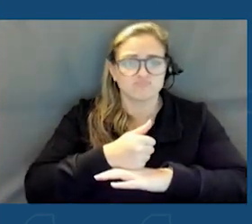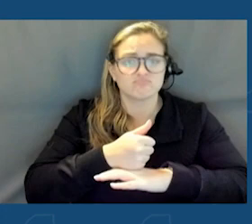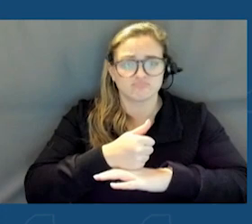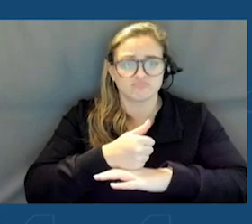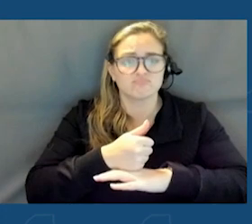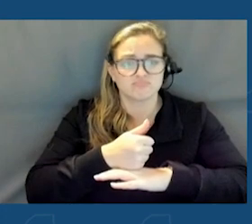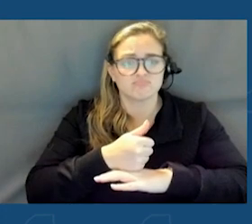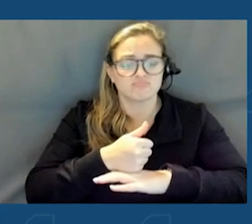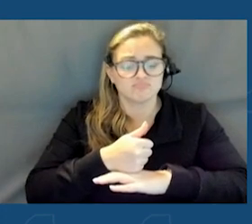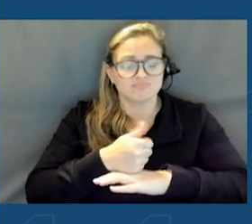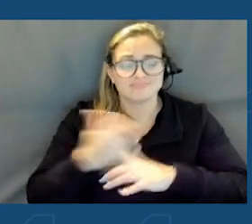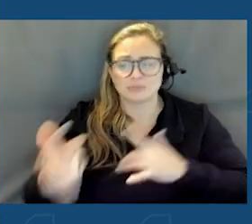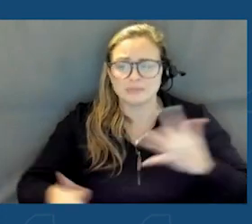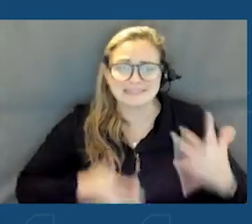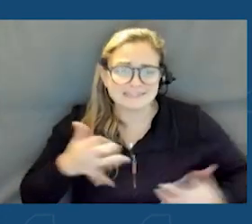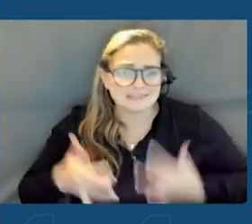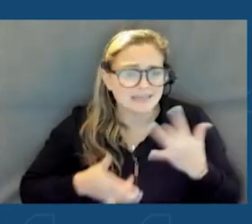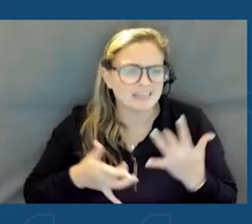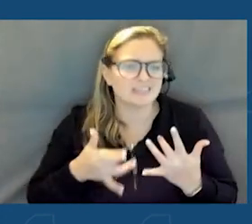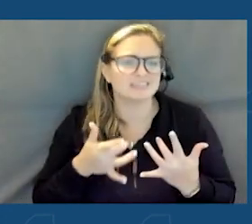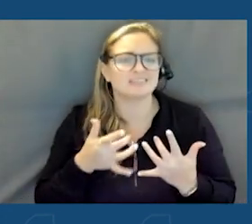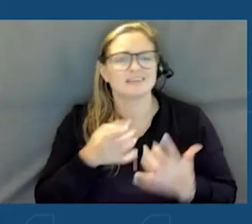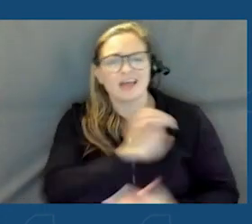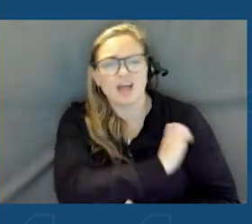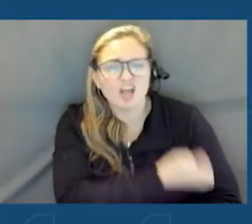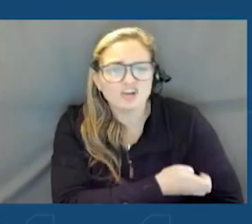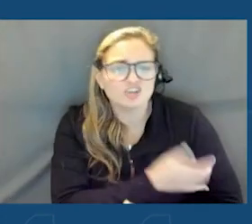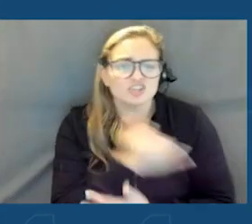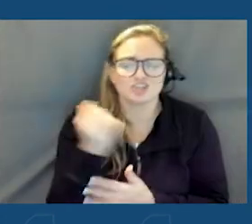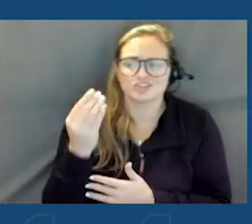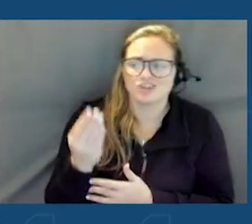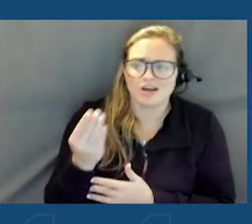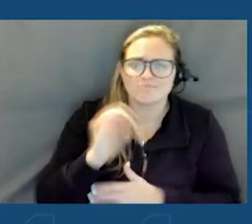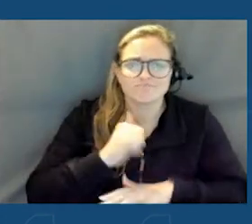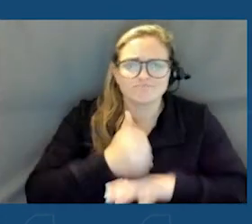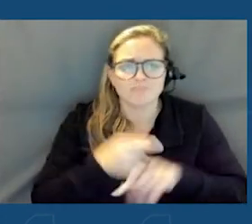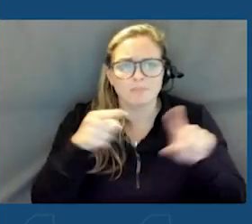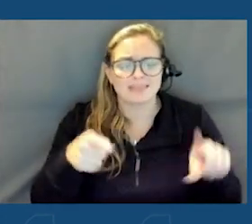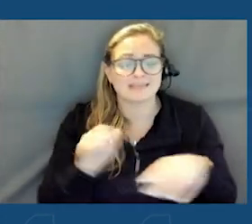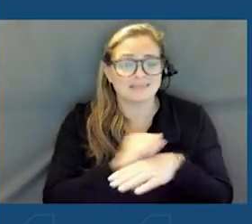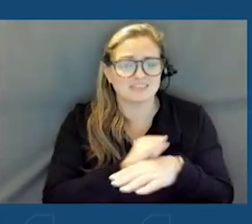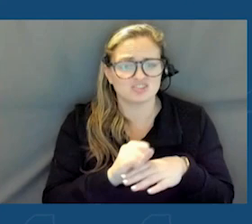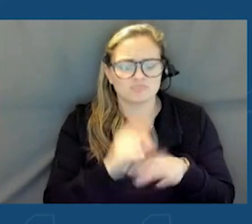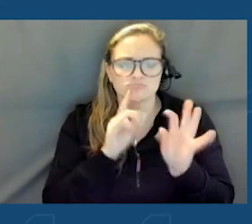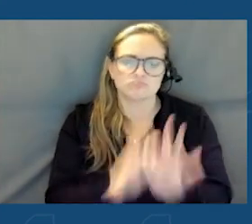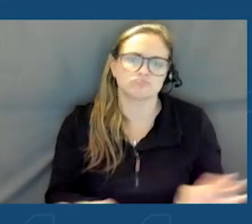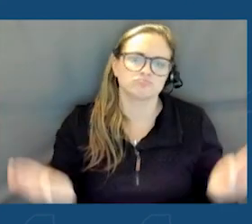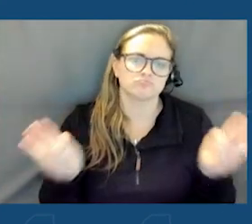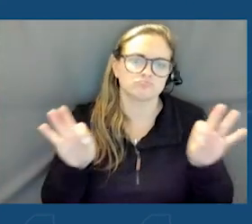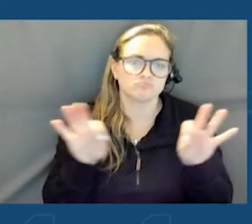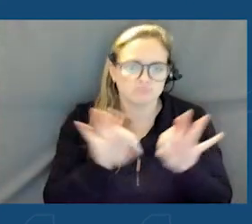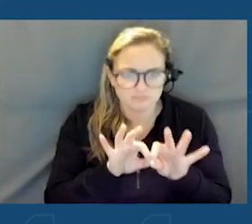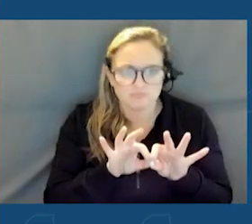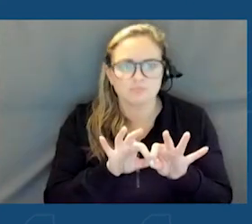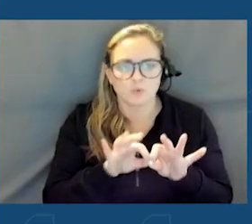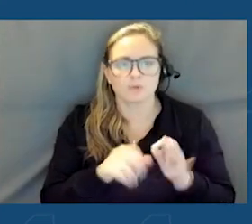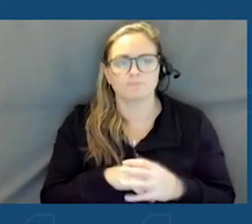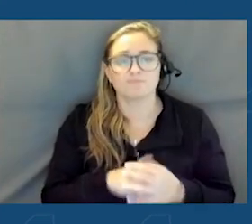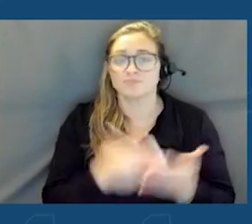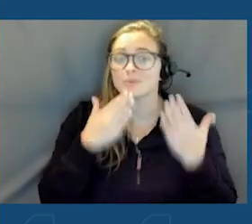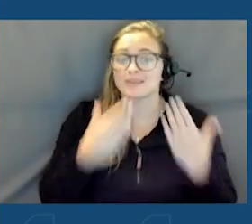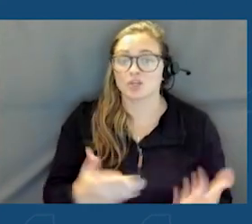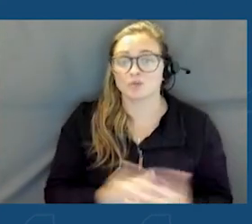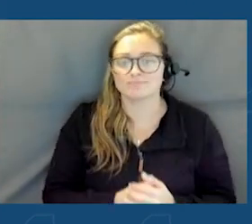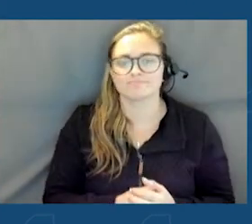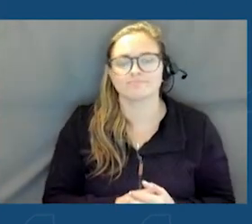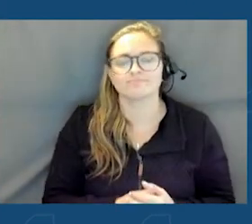to the excitement, the energy, and all the jobs that are created by this industry, which is so important to me personally. So thank you.